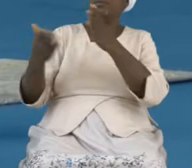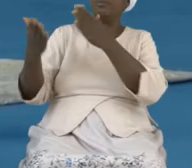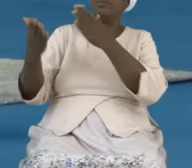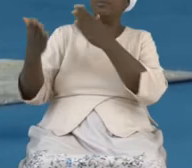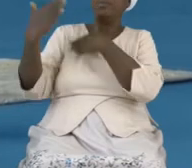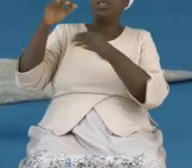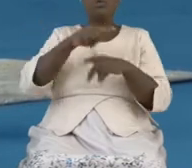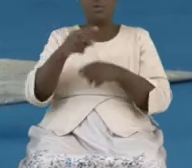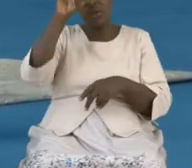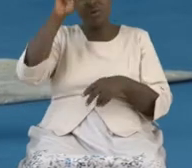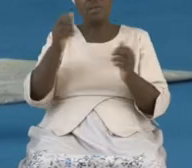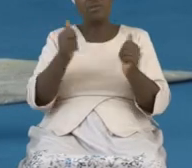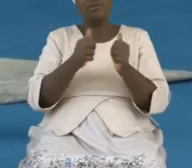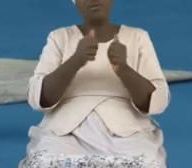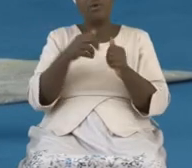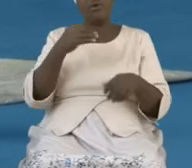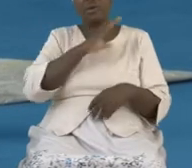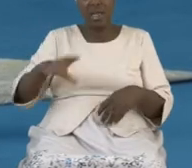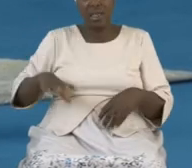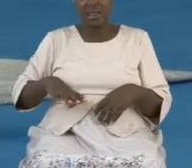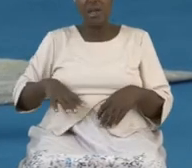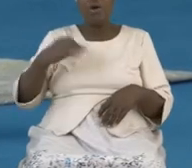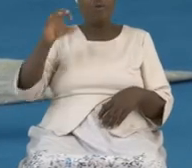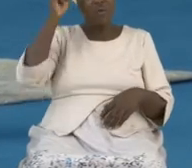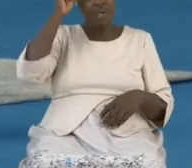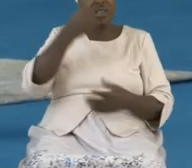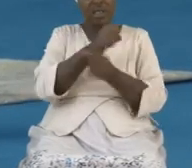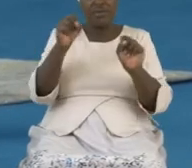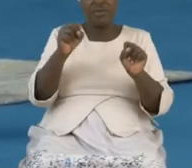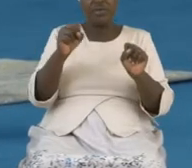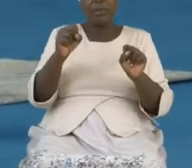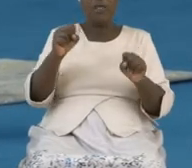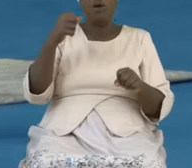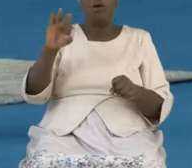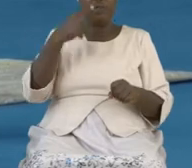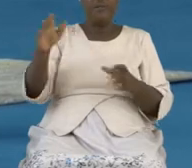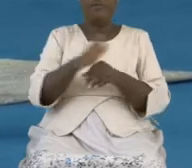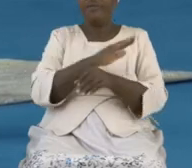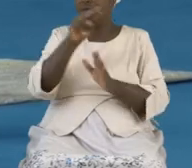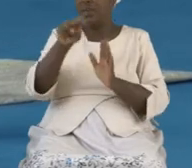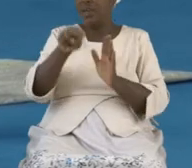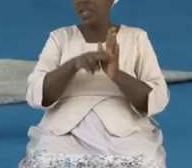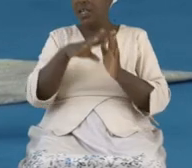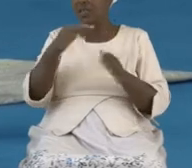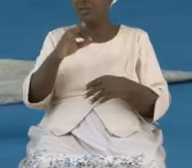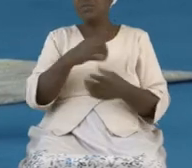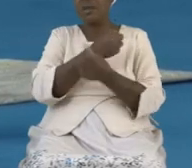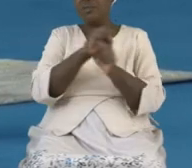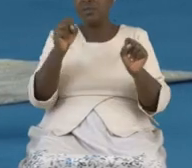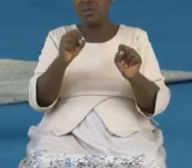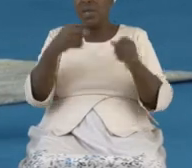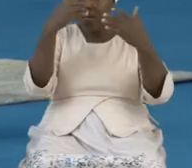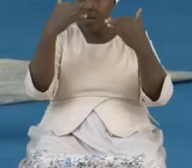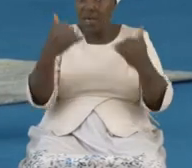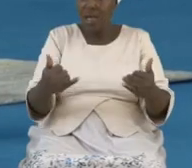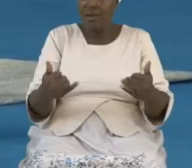Christ, of his salvation, and of the fullness of redemption. Now,